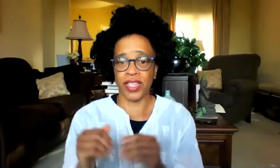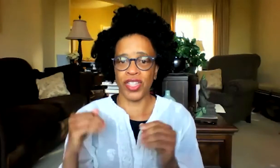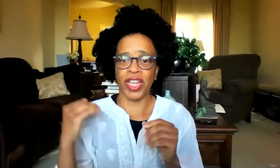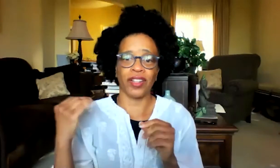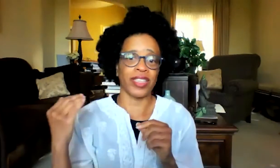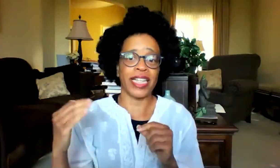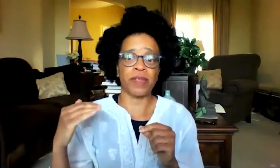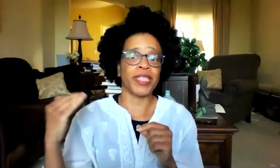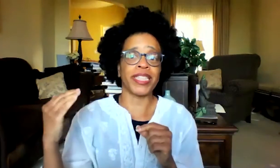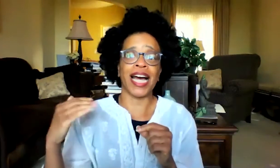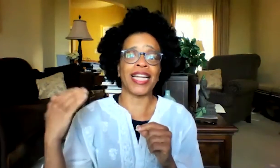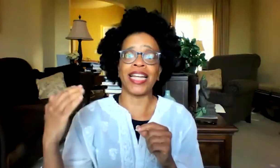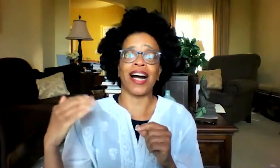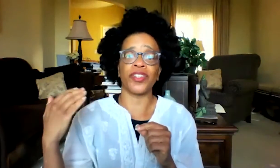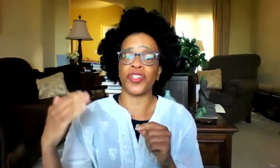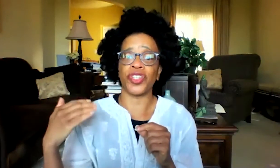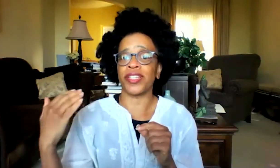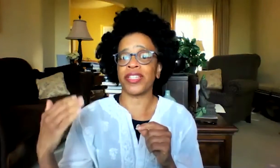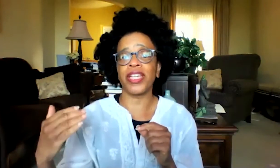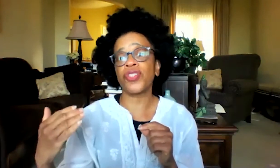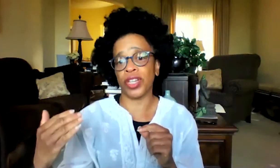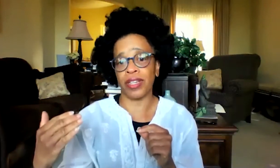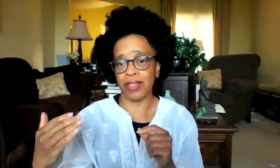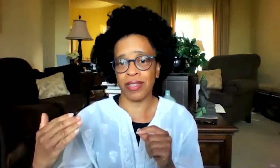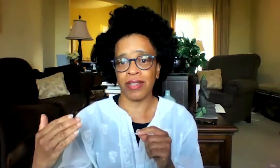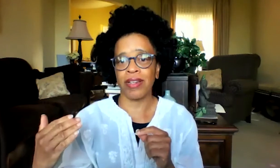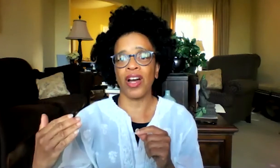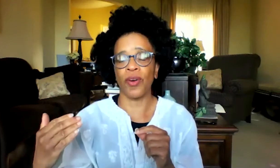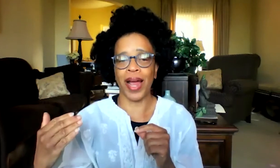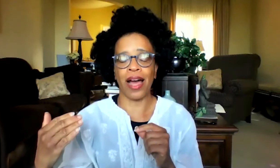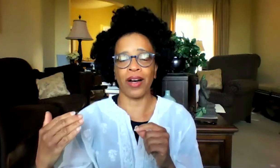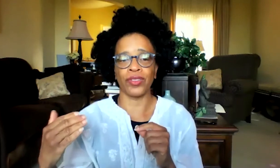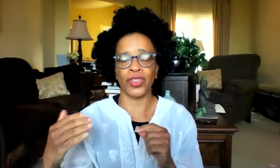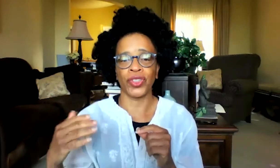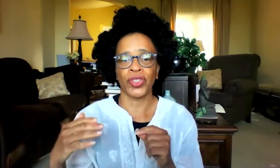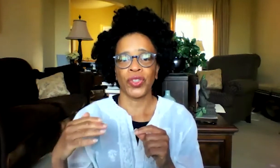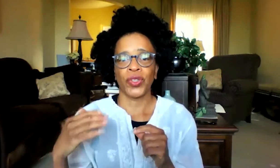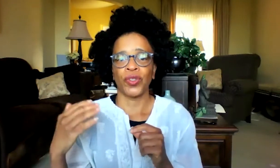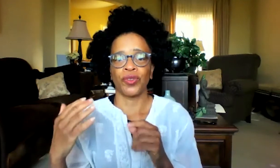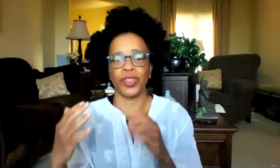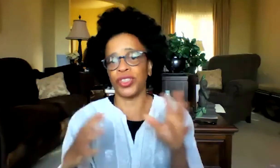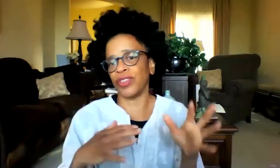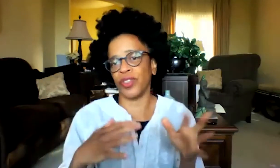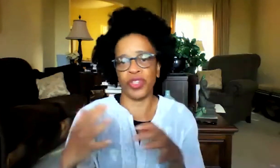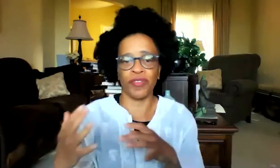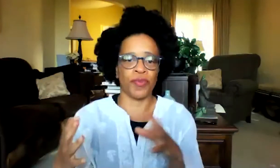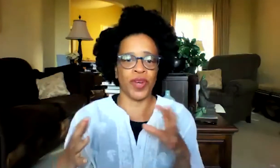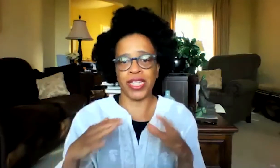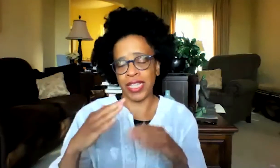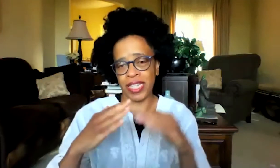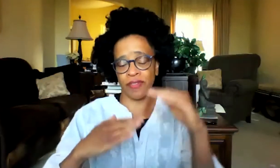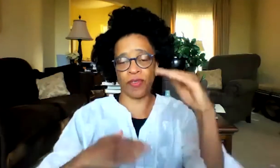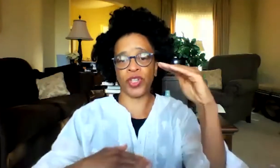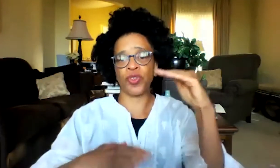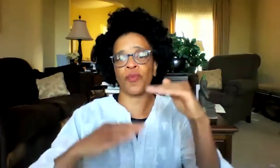not necessarily explicit ideologies and teachings around the different races and differential